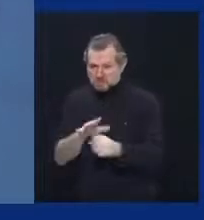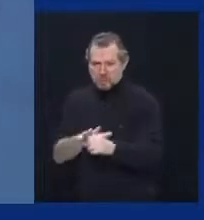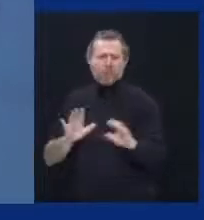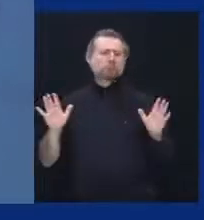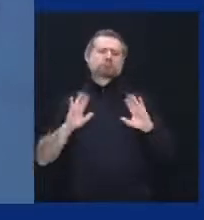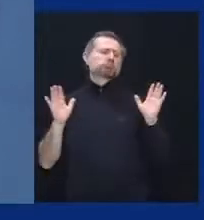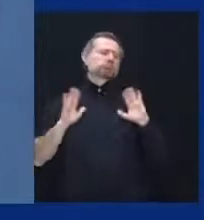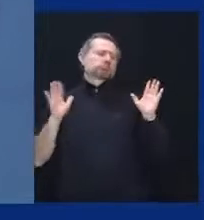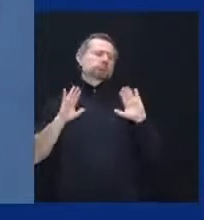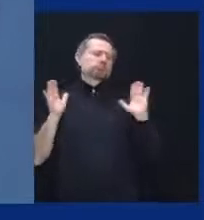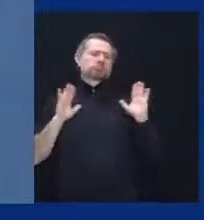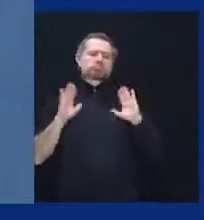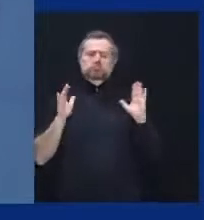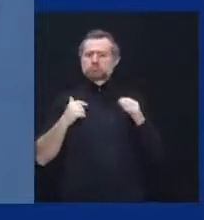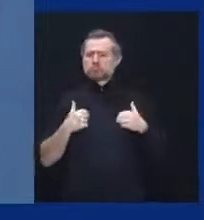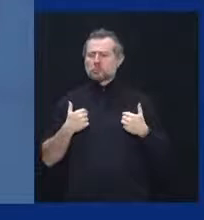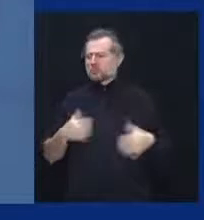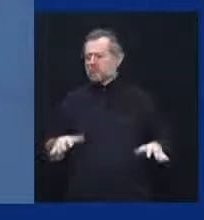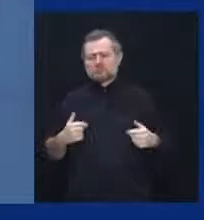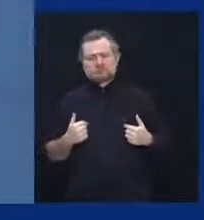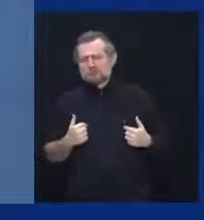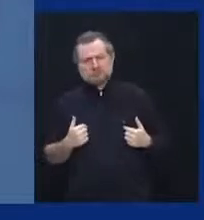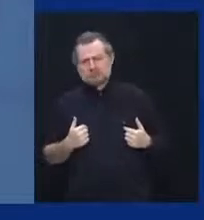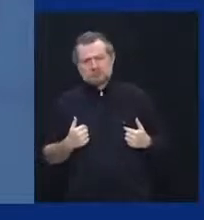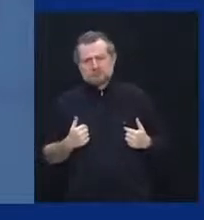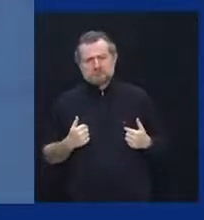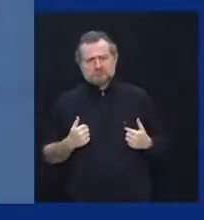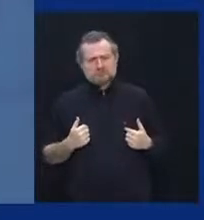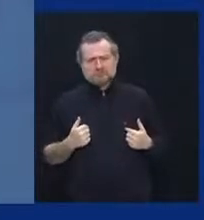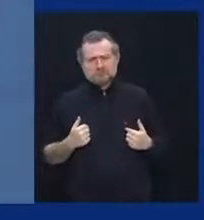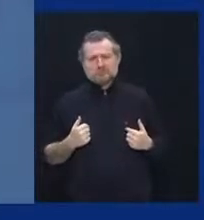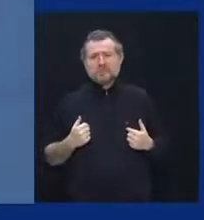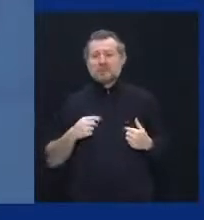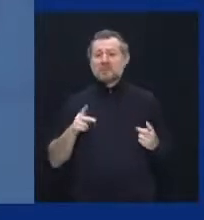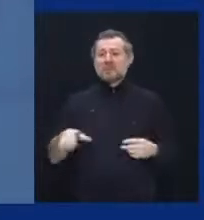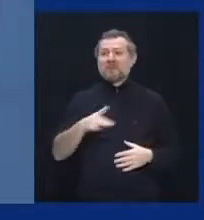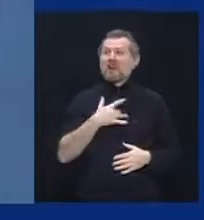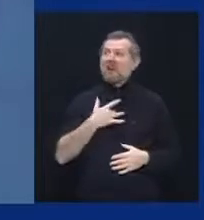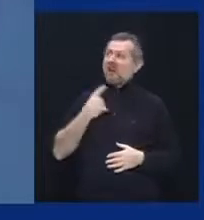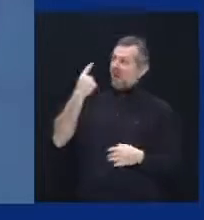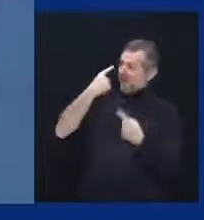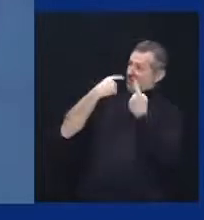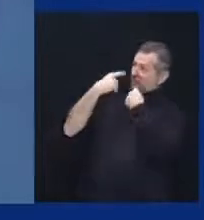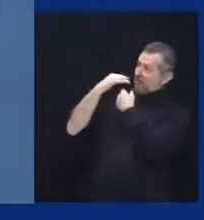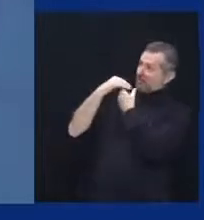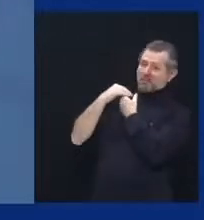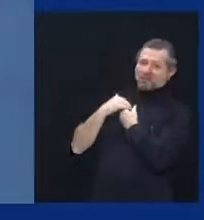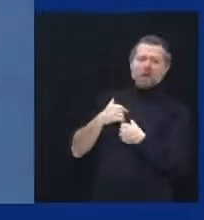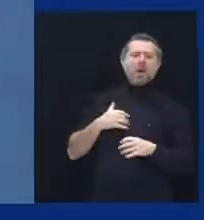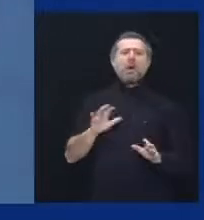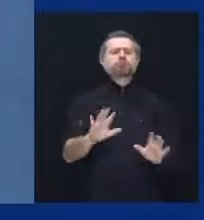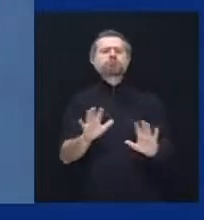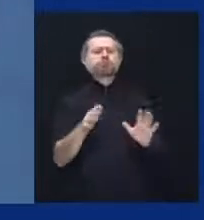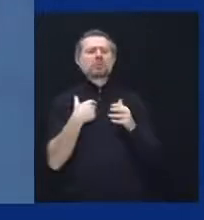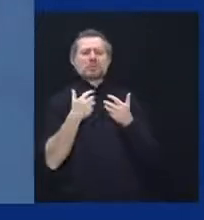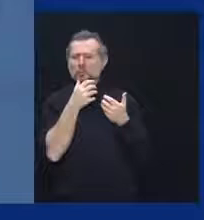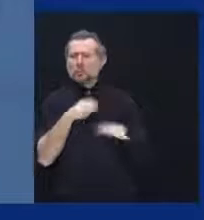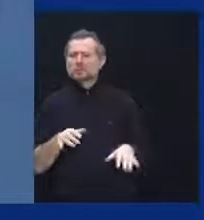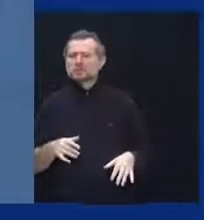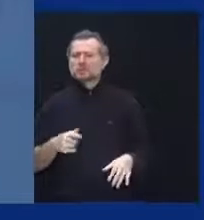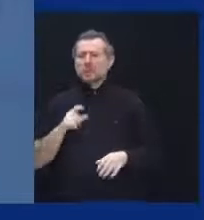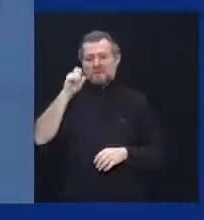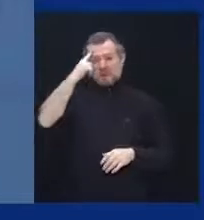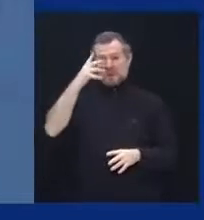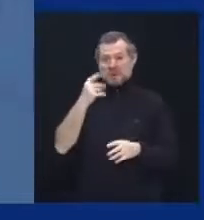especially undue pressure. I don't want to create any personal pressure. I don't believe that's government's role to create